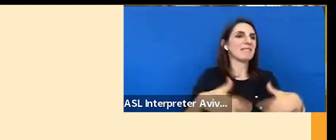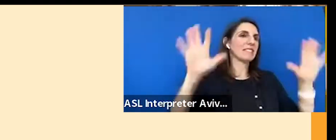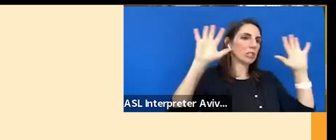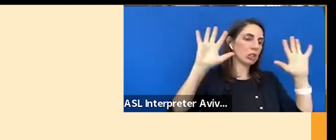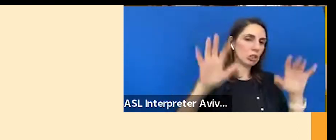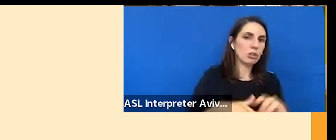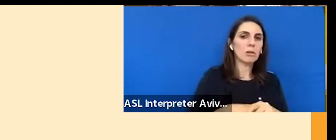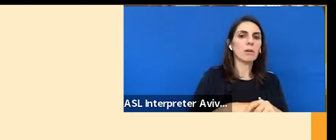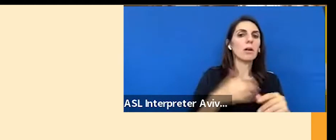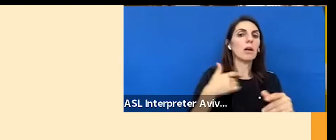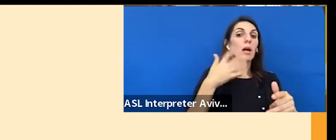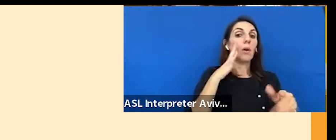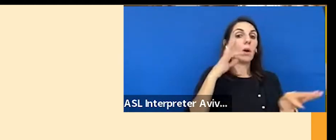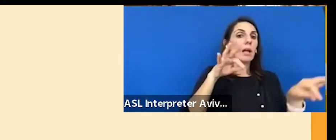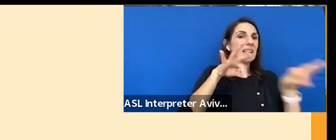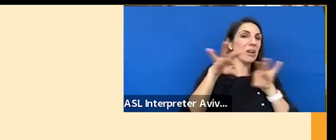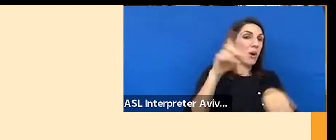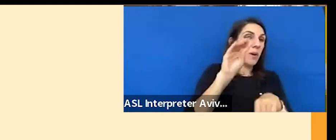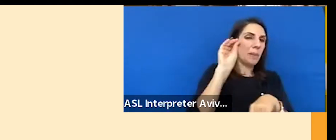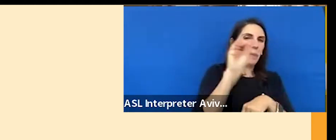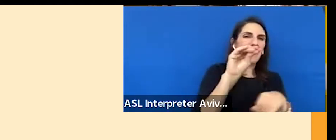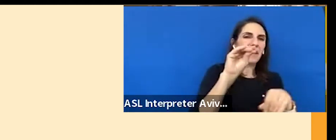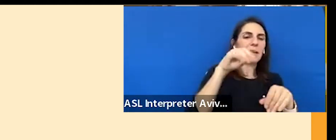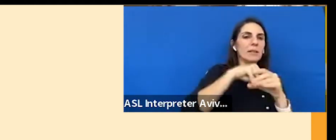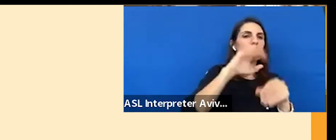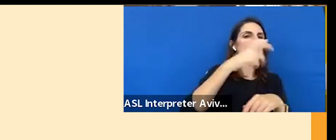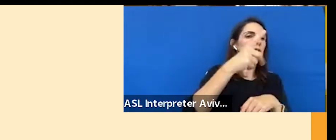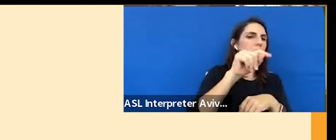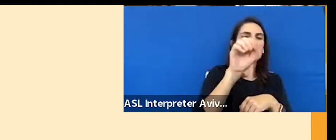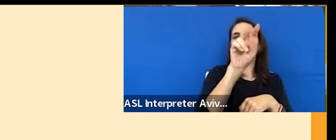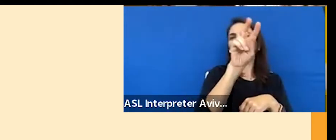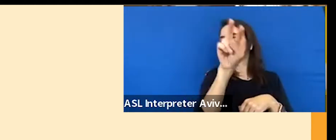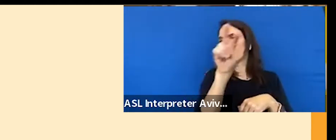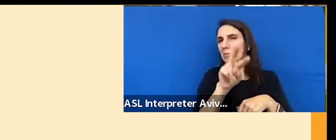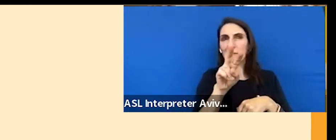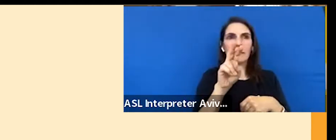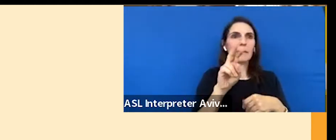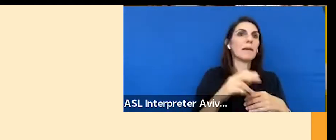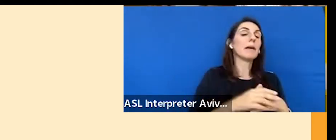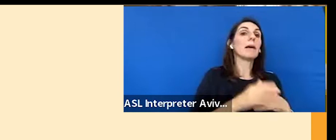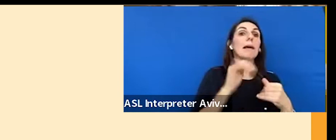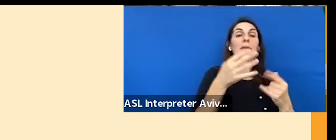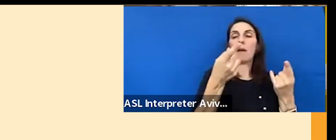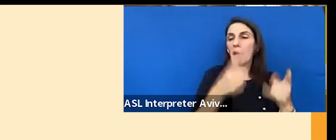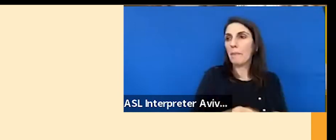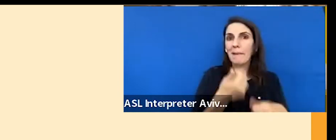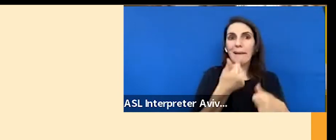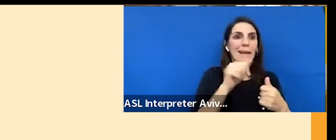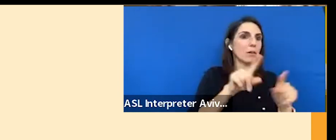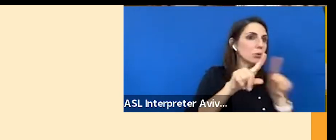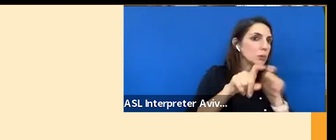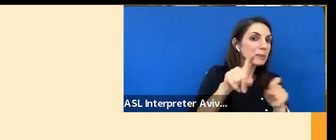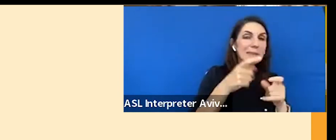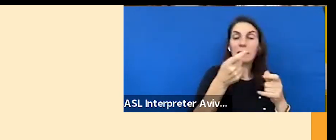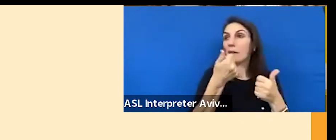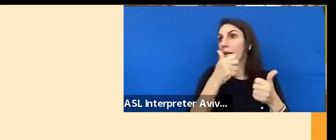dropping these instructions in the chat. And if you have any questions or any difficulties with interpretation, please